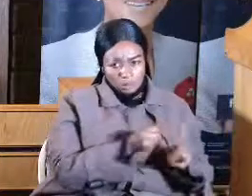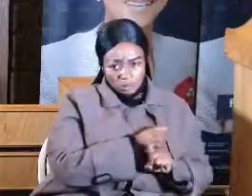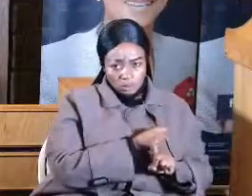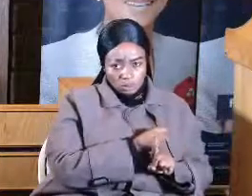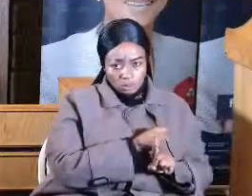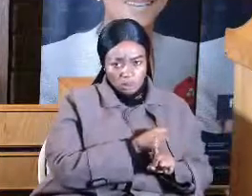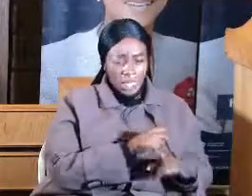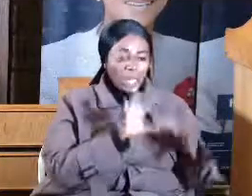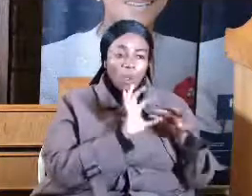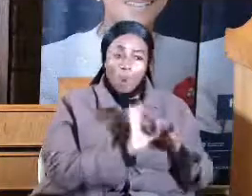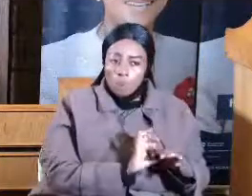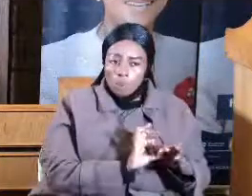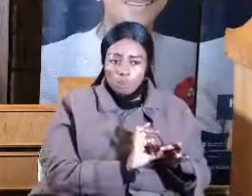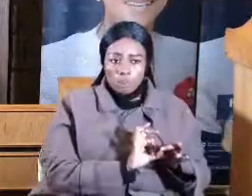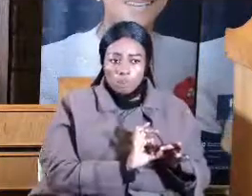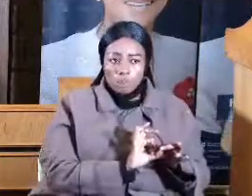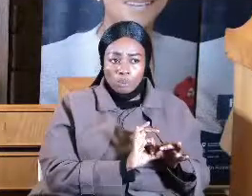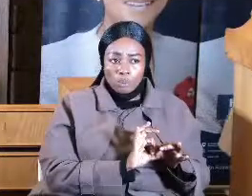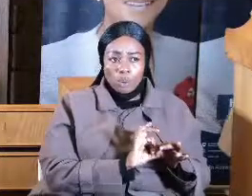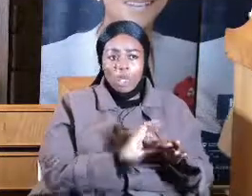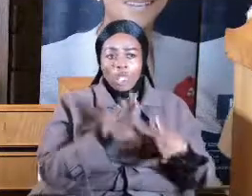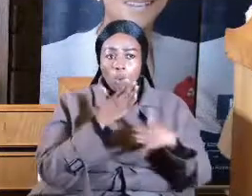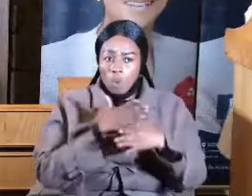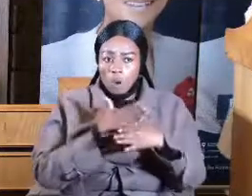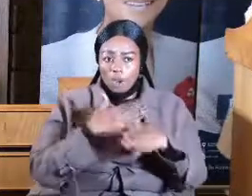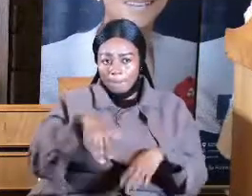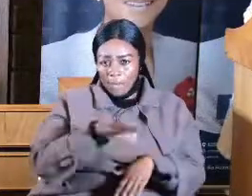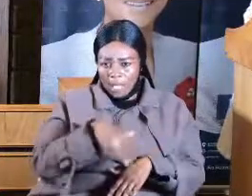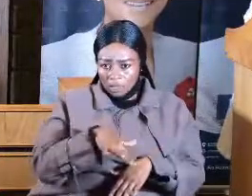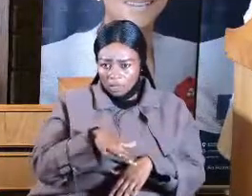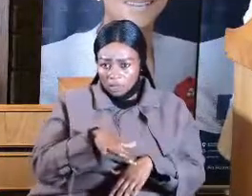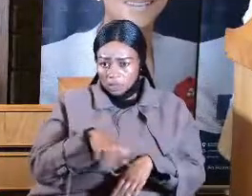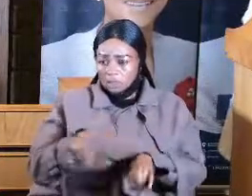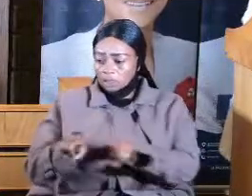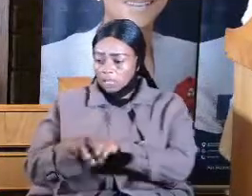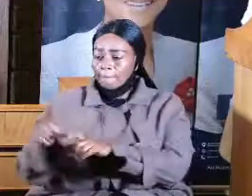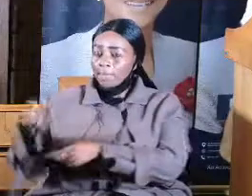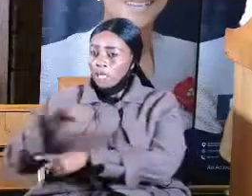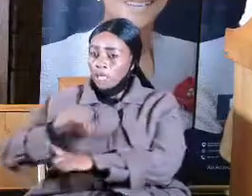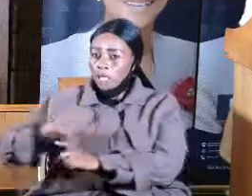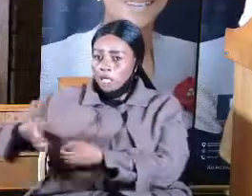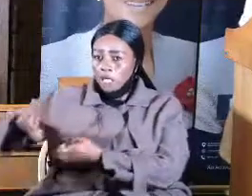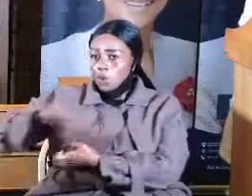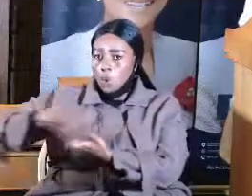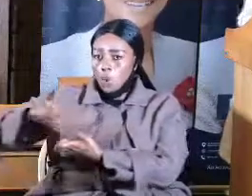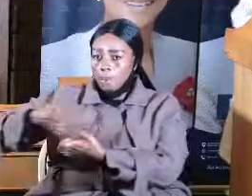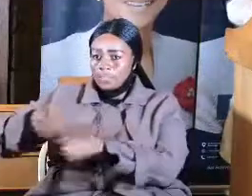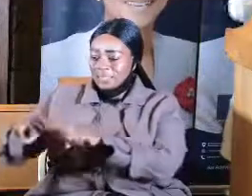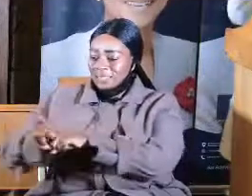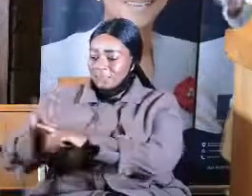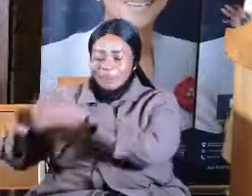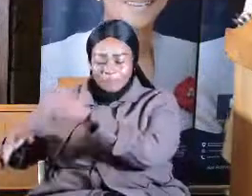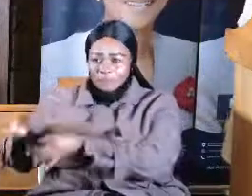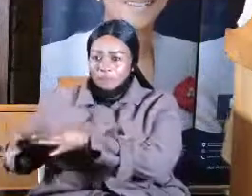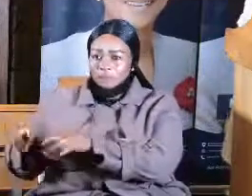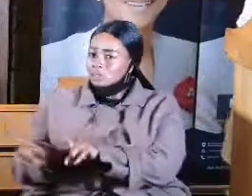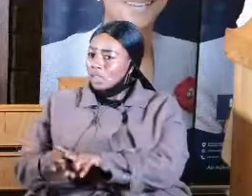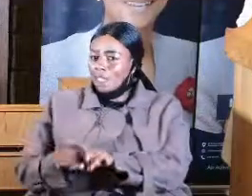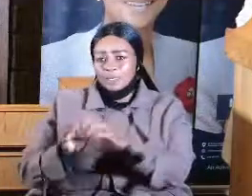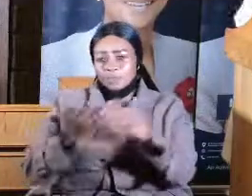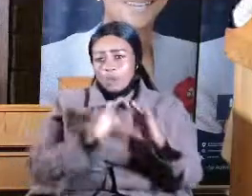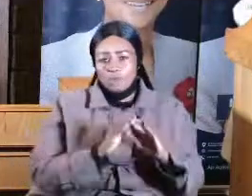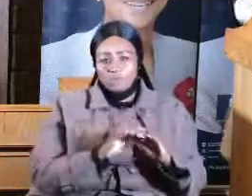at home, in the workplace, in the economy and politics, in the society at